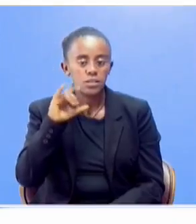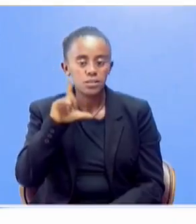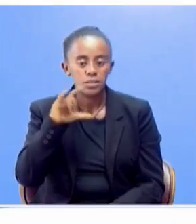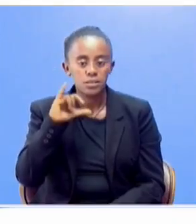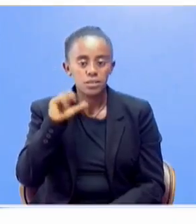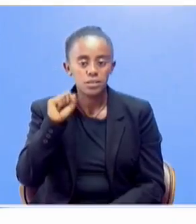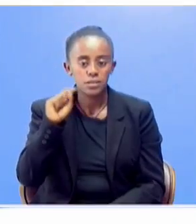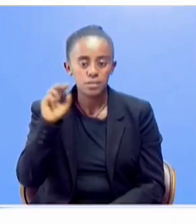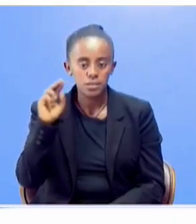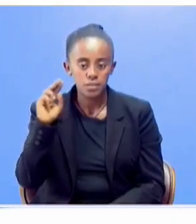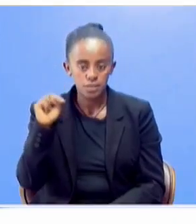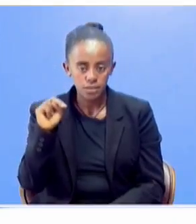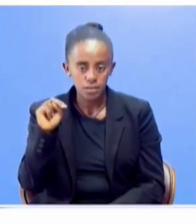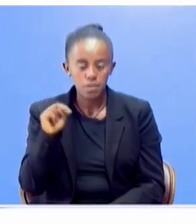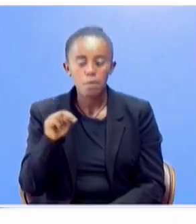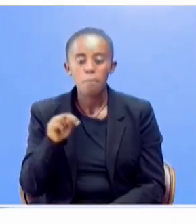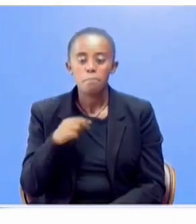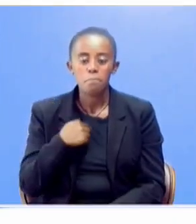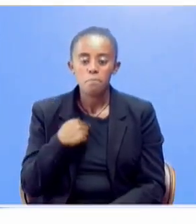my speech.